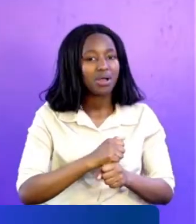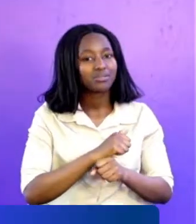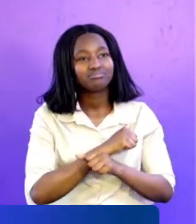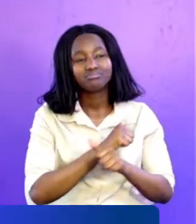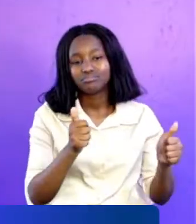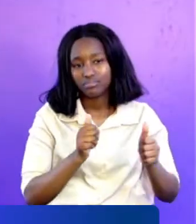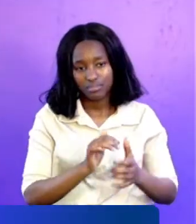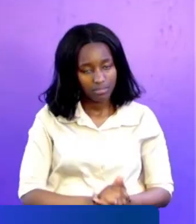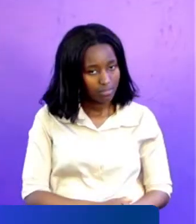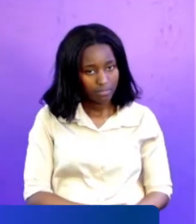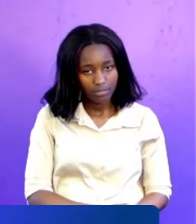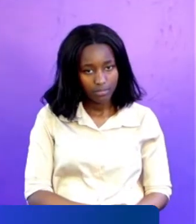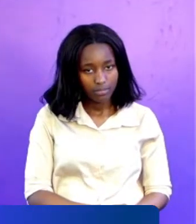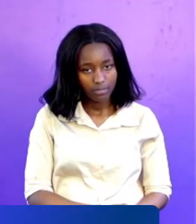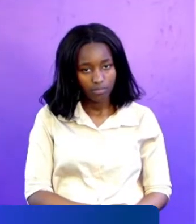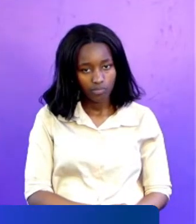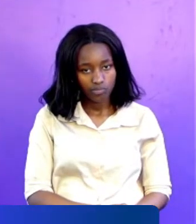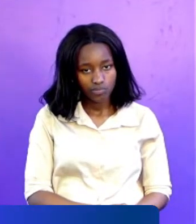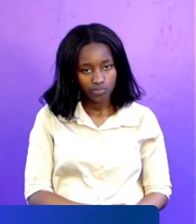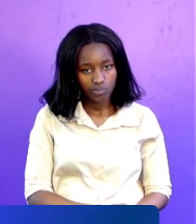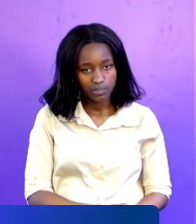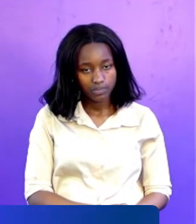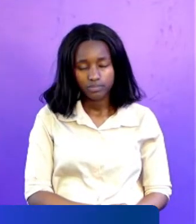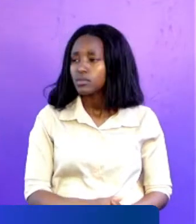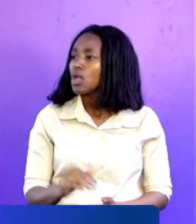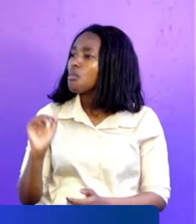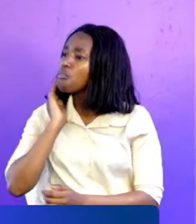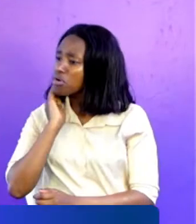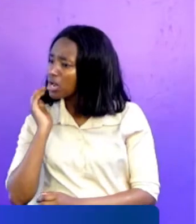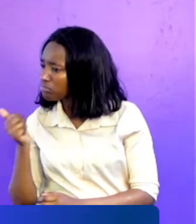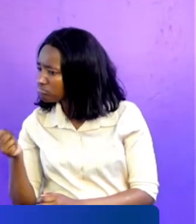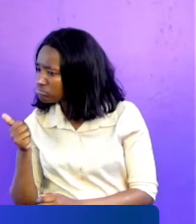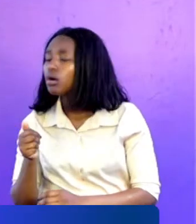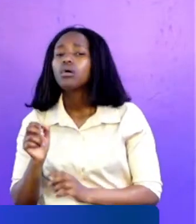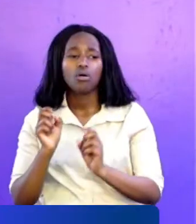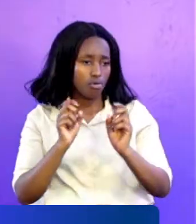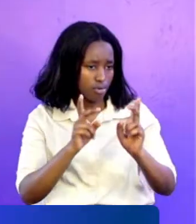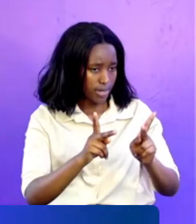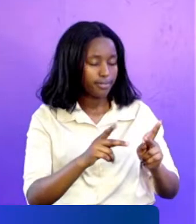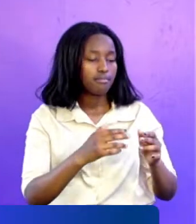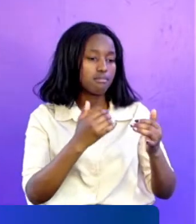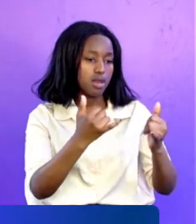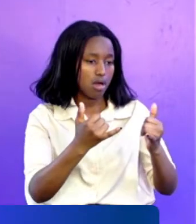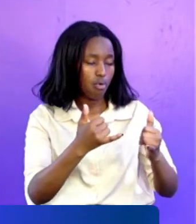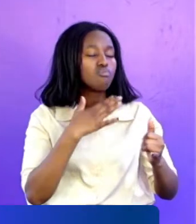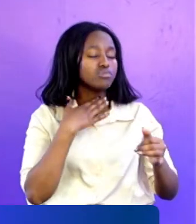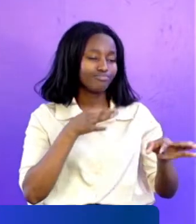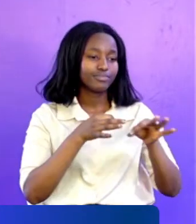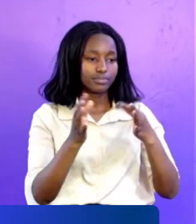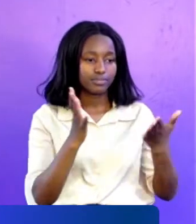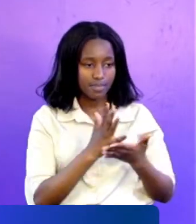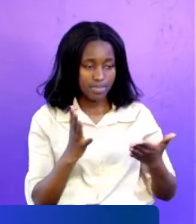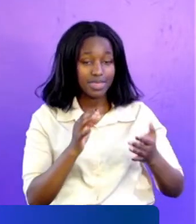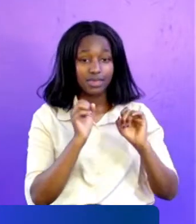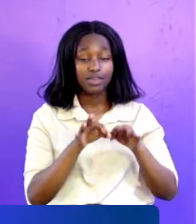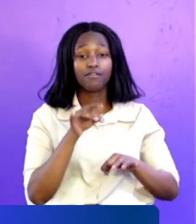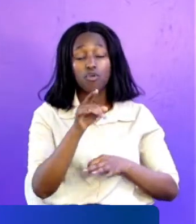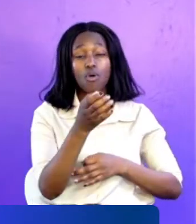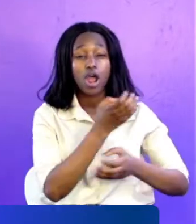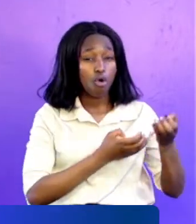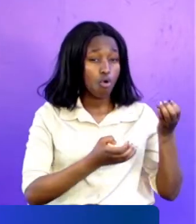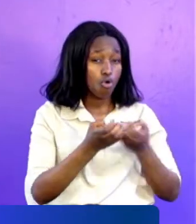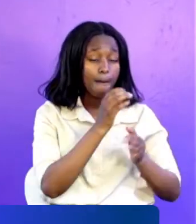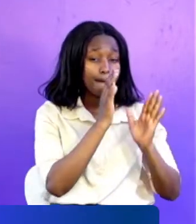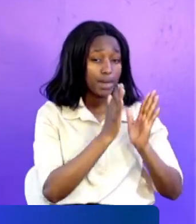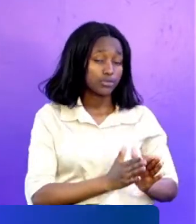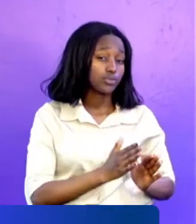PR. Yes, PR. Go to Murang'a. You know, let me tell you, Alan, as an economist, in God we trust, the rest